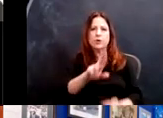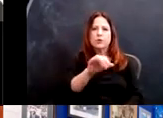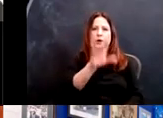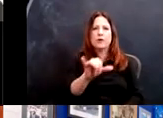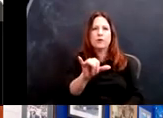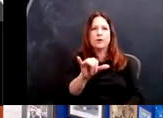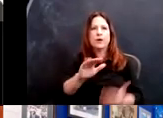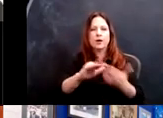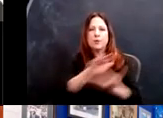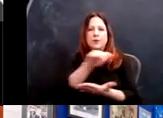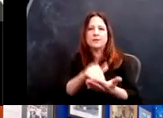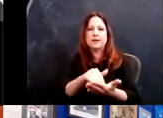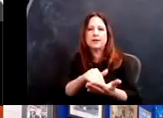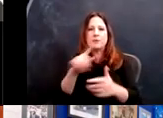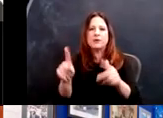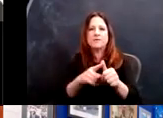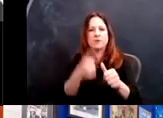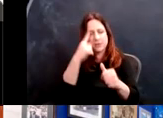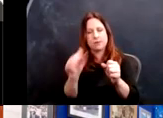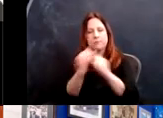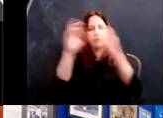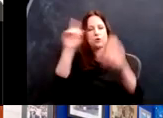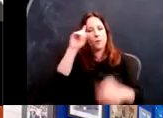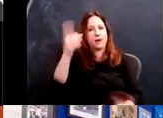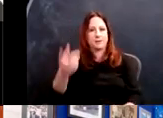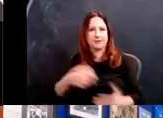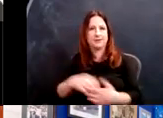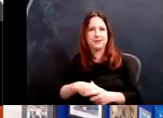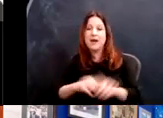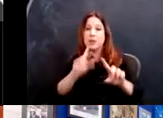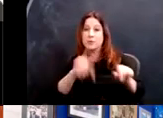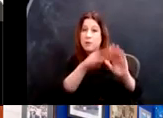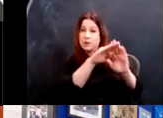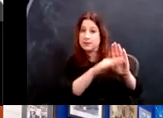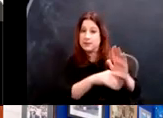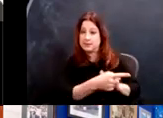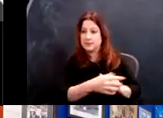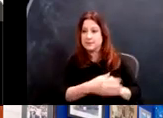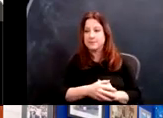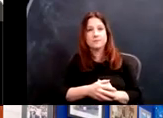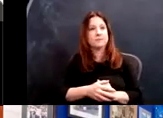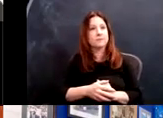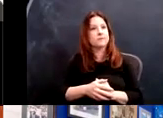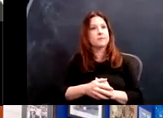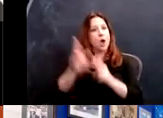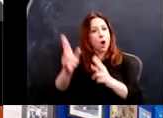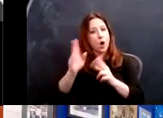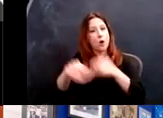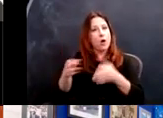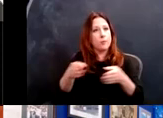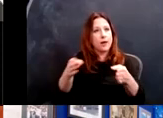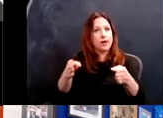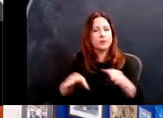that comes to your mind? And these are some of their responses. Honor all pathways,